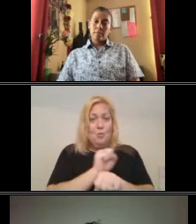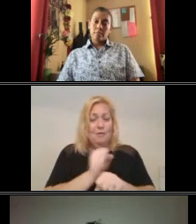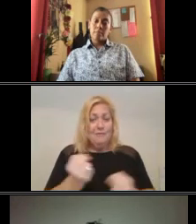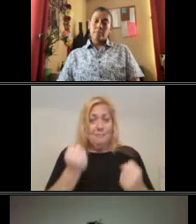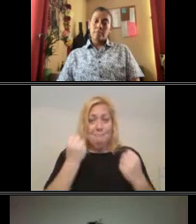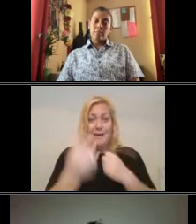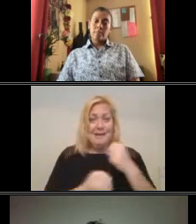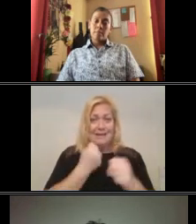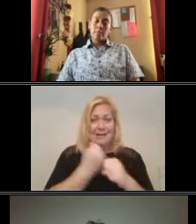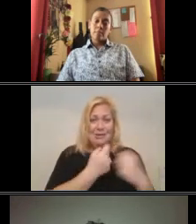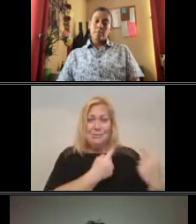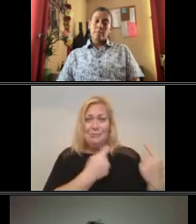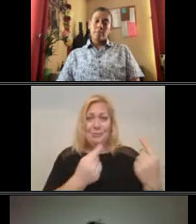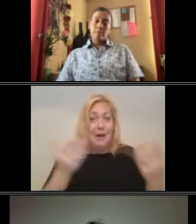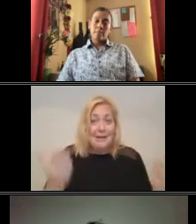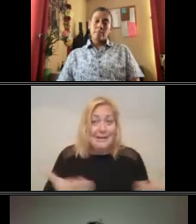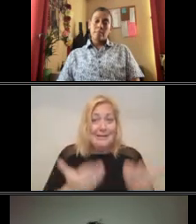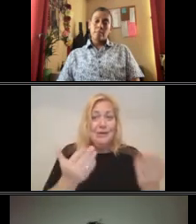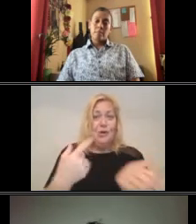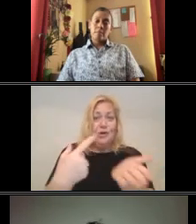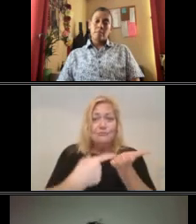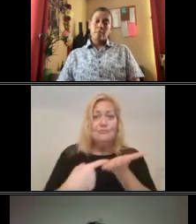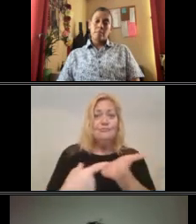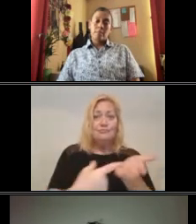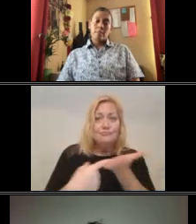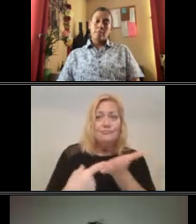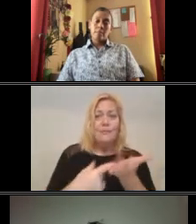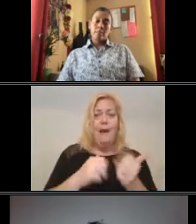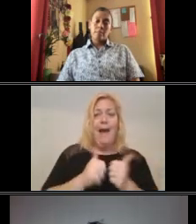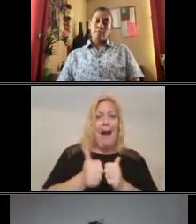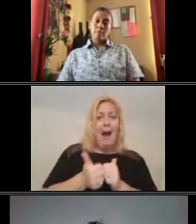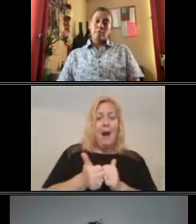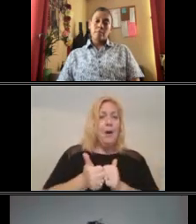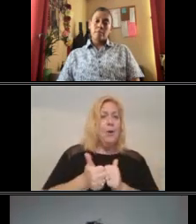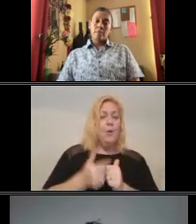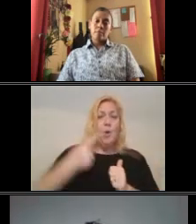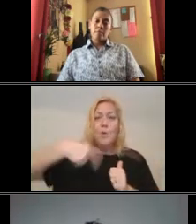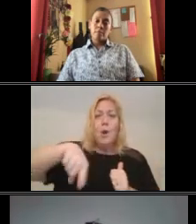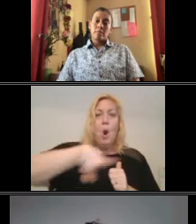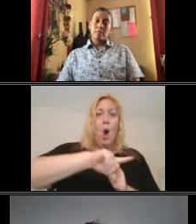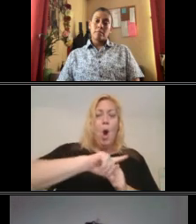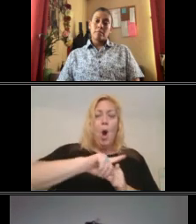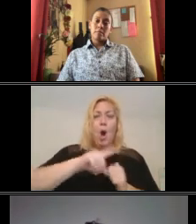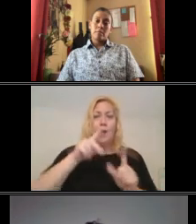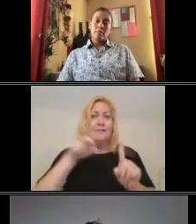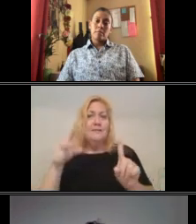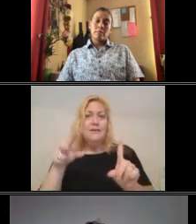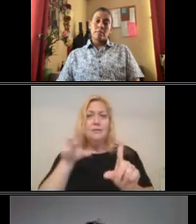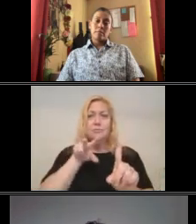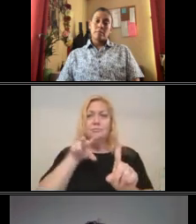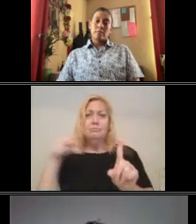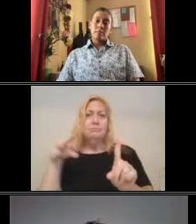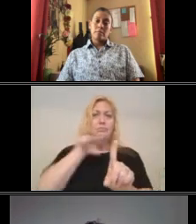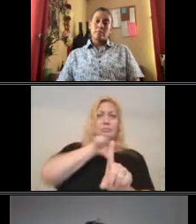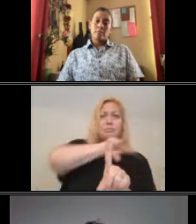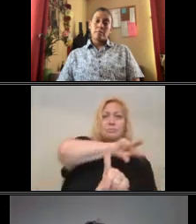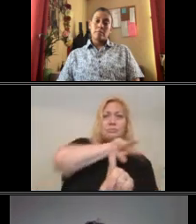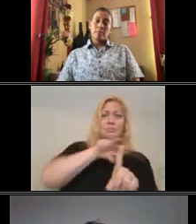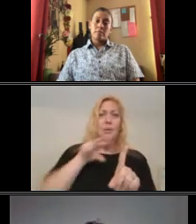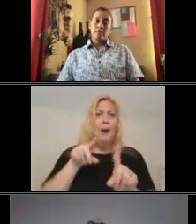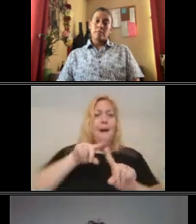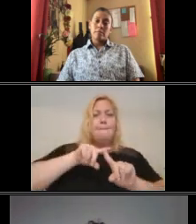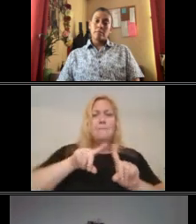many years are here talking about how we're all coming at this from different directions, but there is